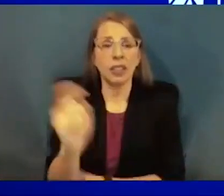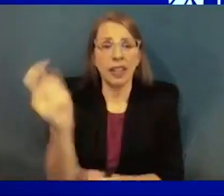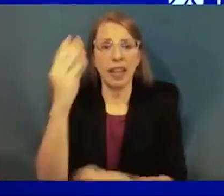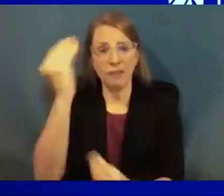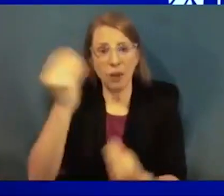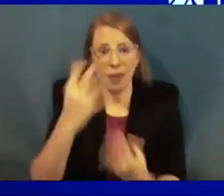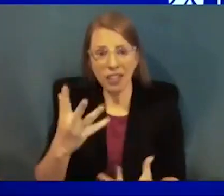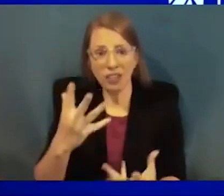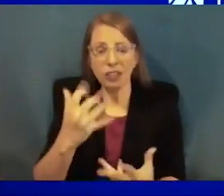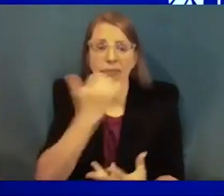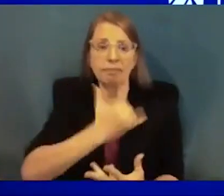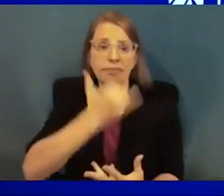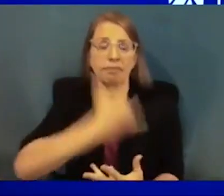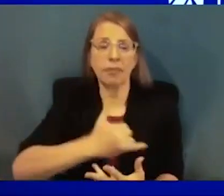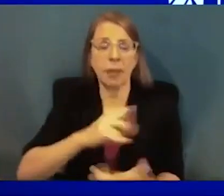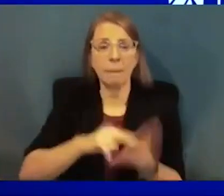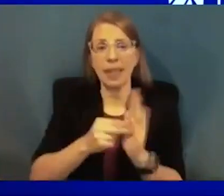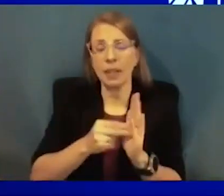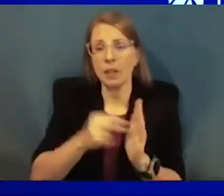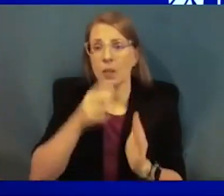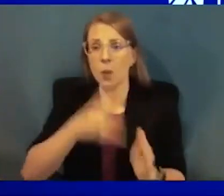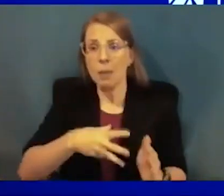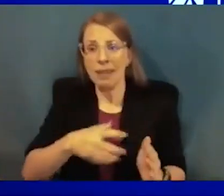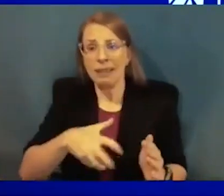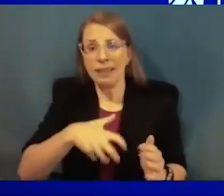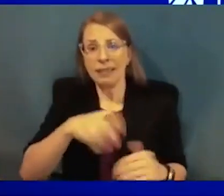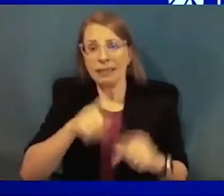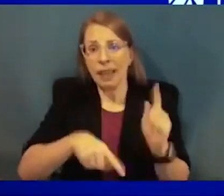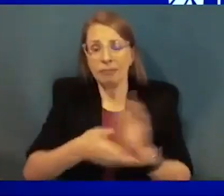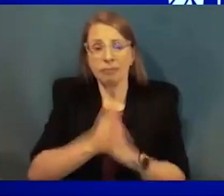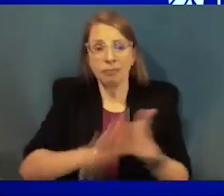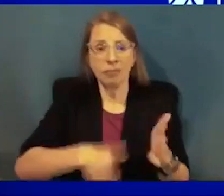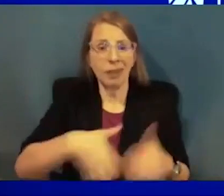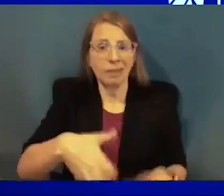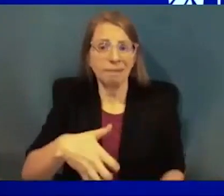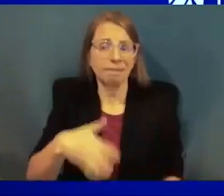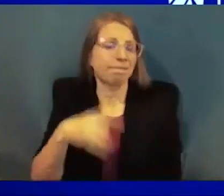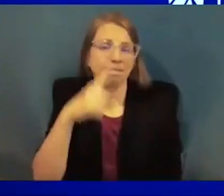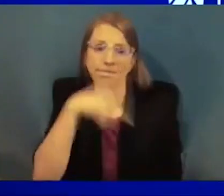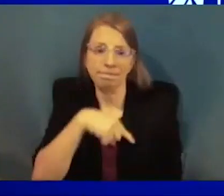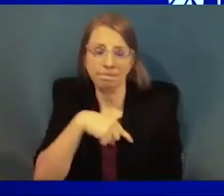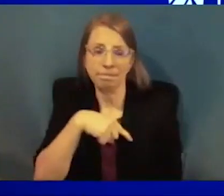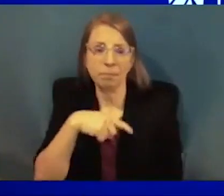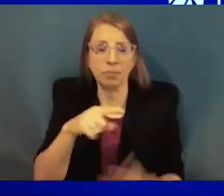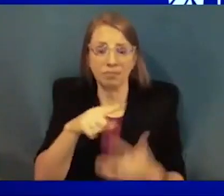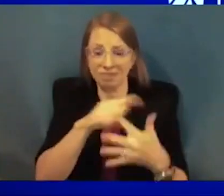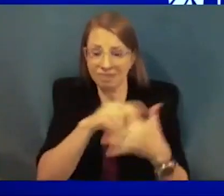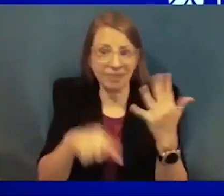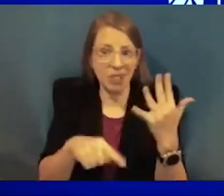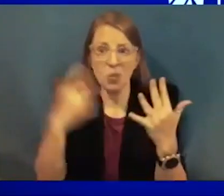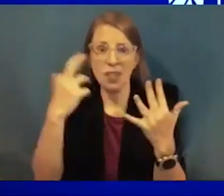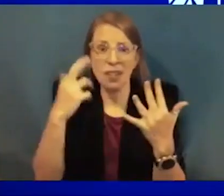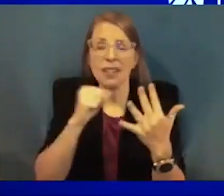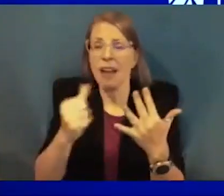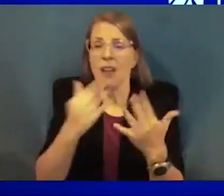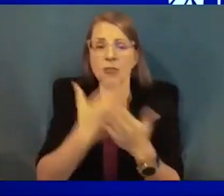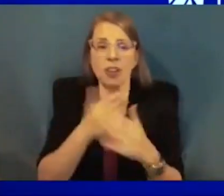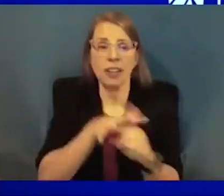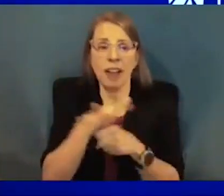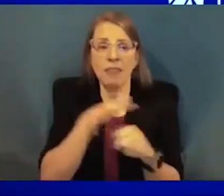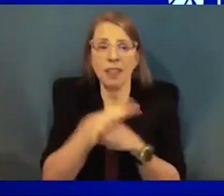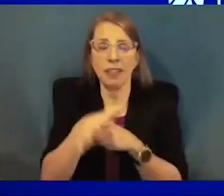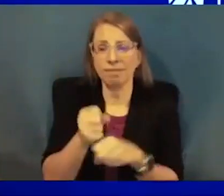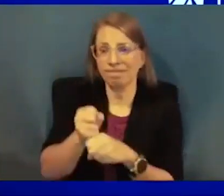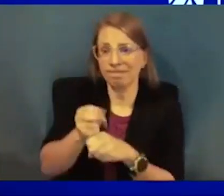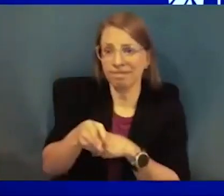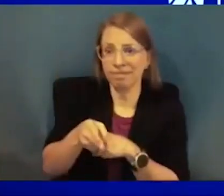are completely false. There are various reasons, but none of those reasons are good enough to override the general